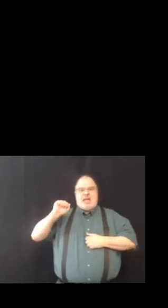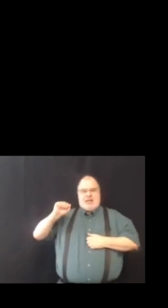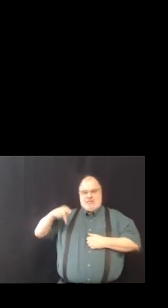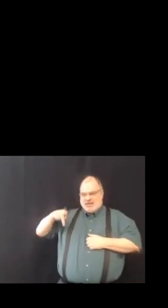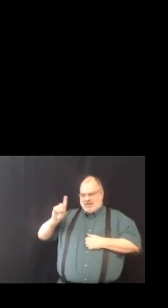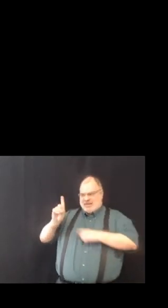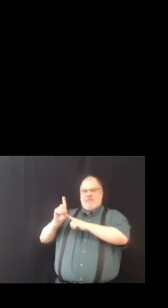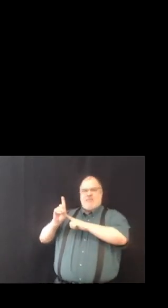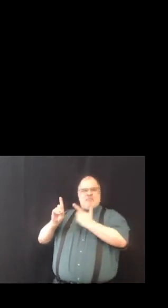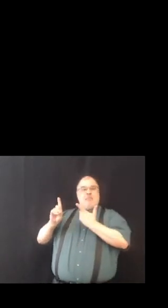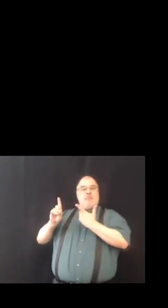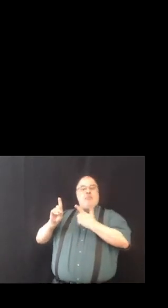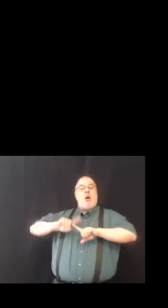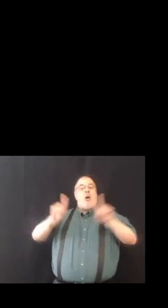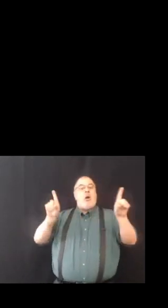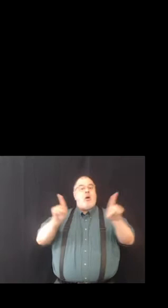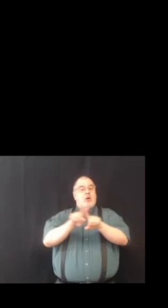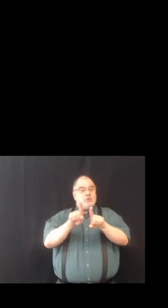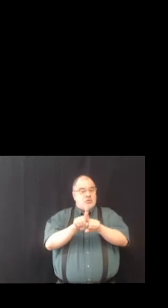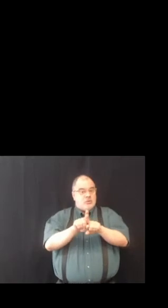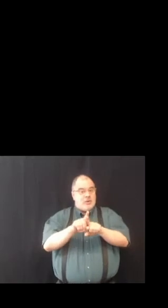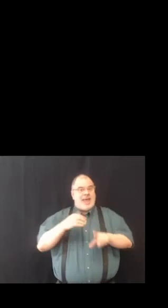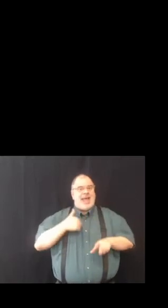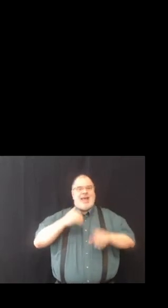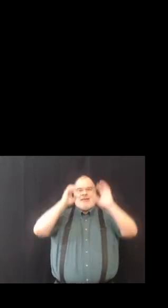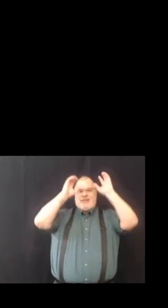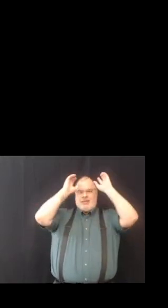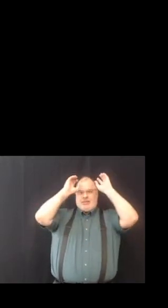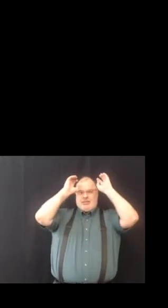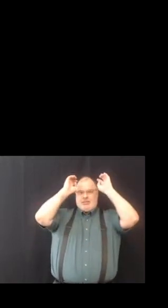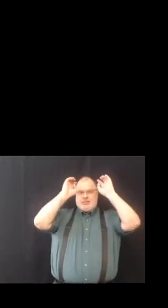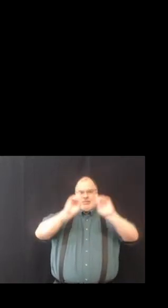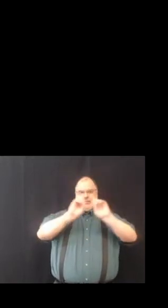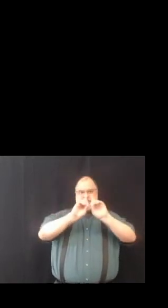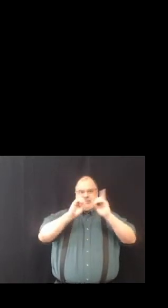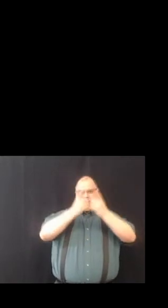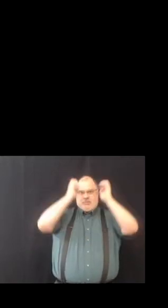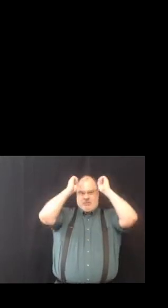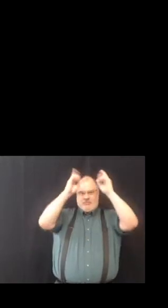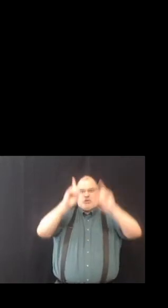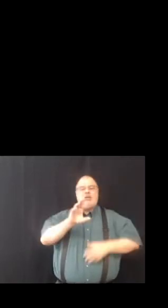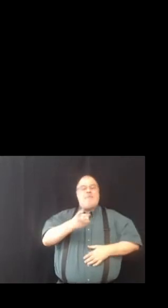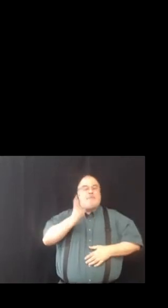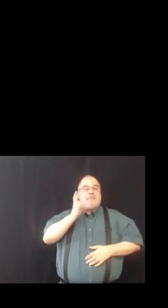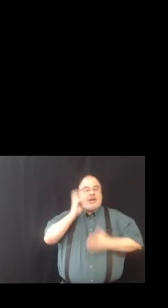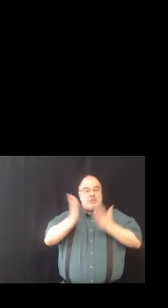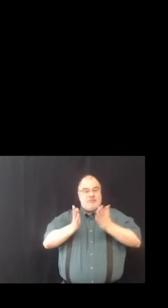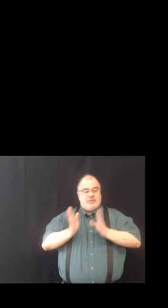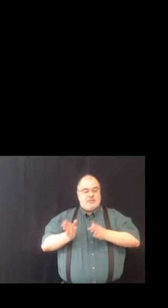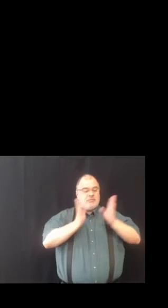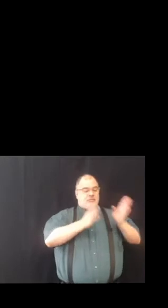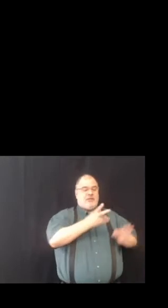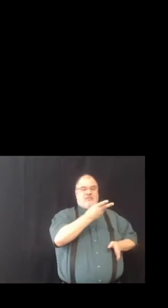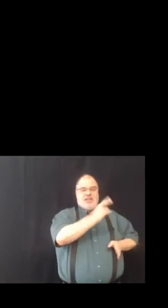here today, but we also have the Department of Education's Blind Services and Vocational Rehabilitation, who also